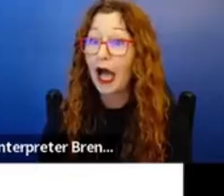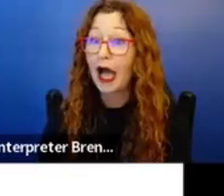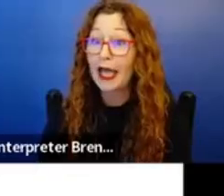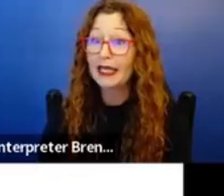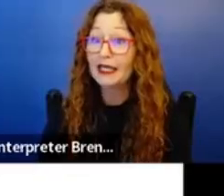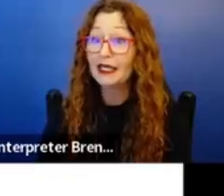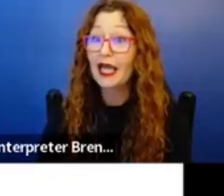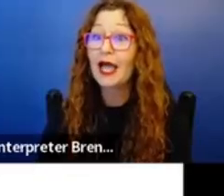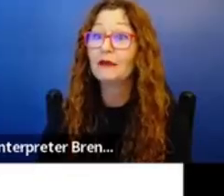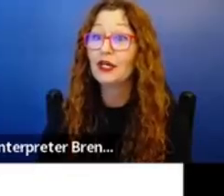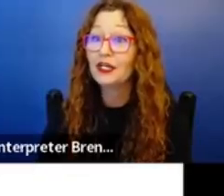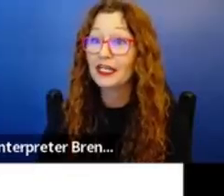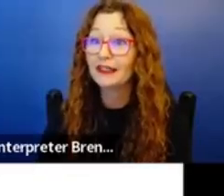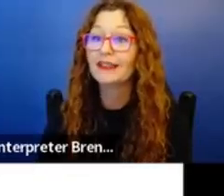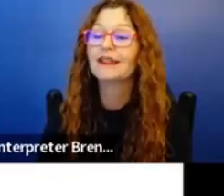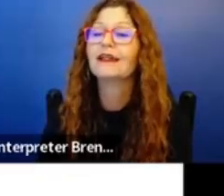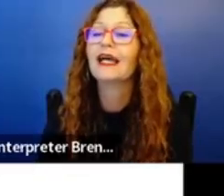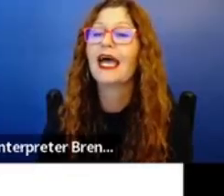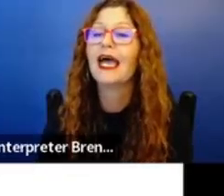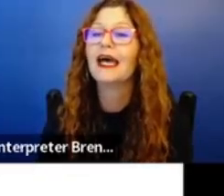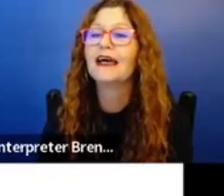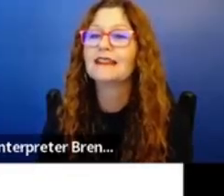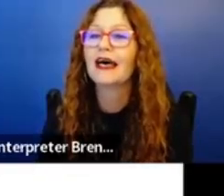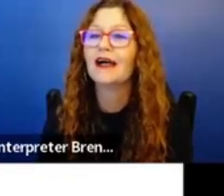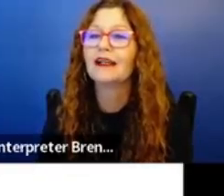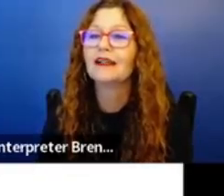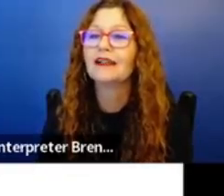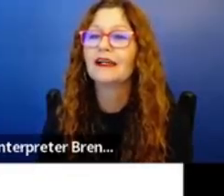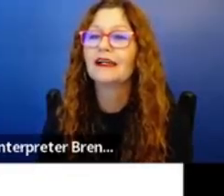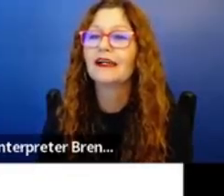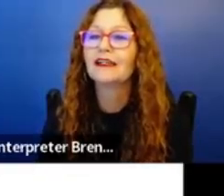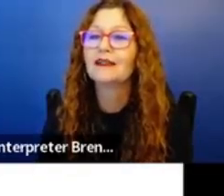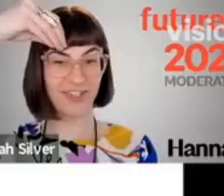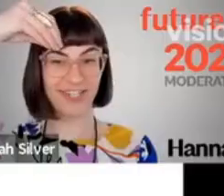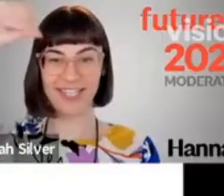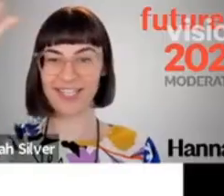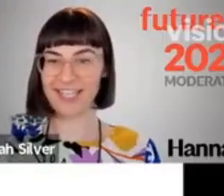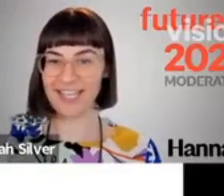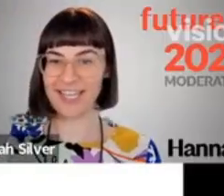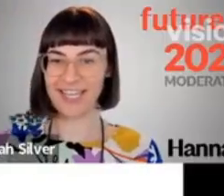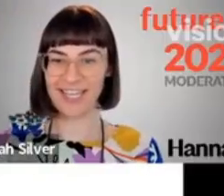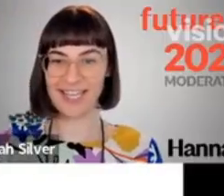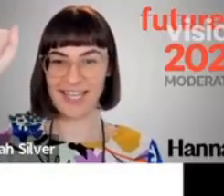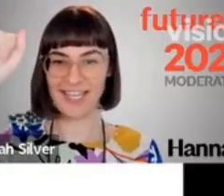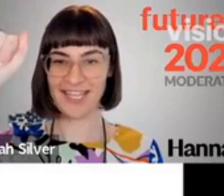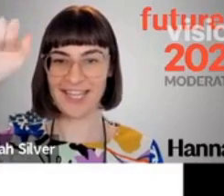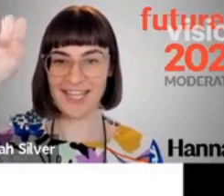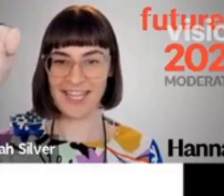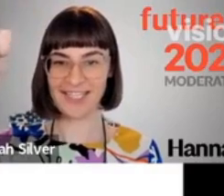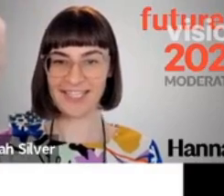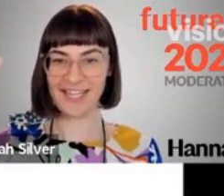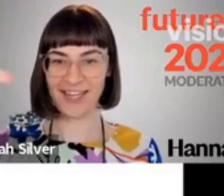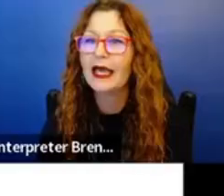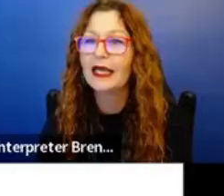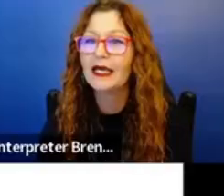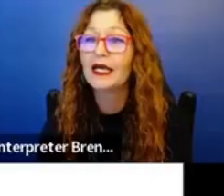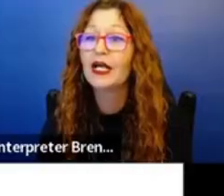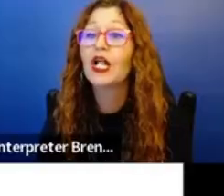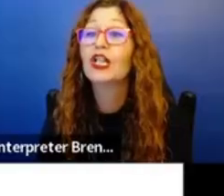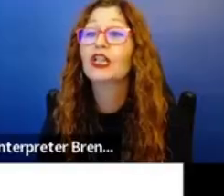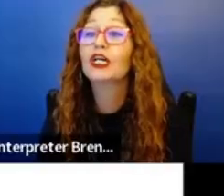So I am learning ASL. Point to yourself.